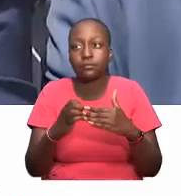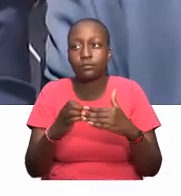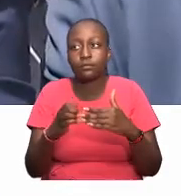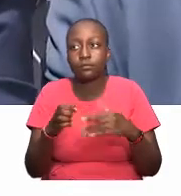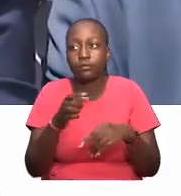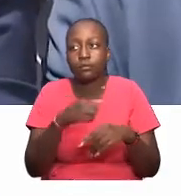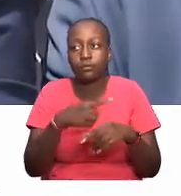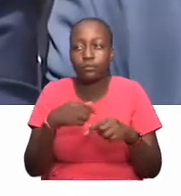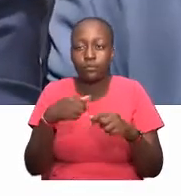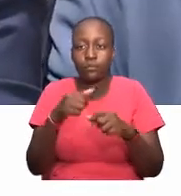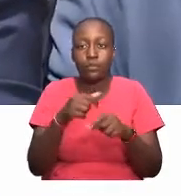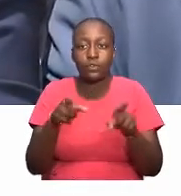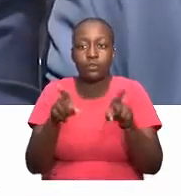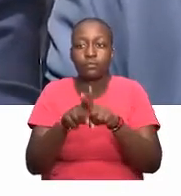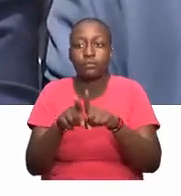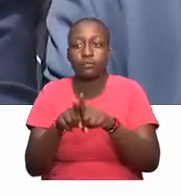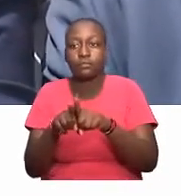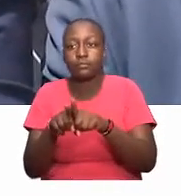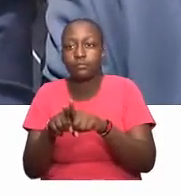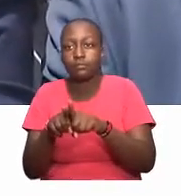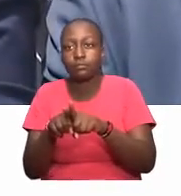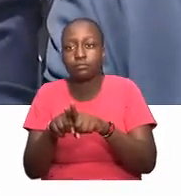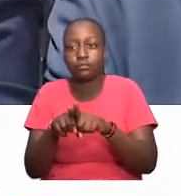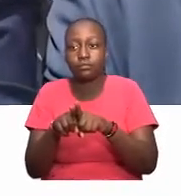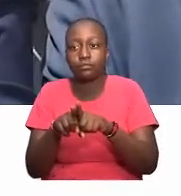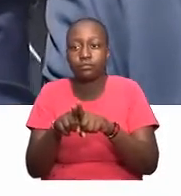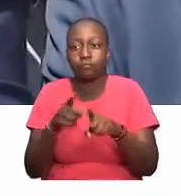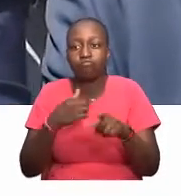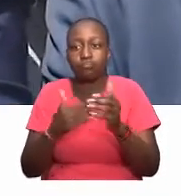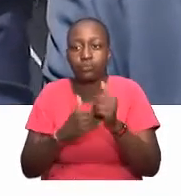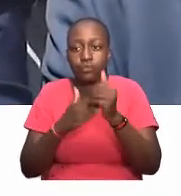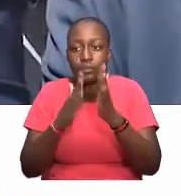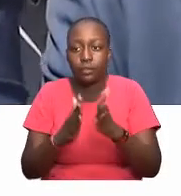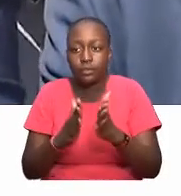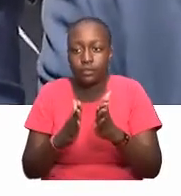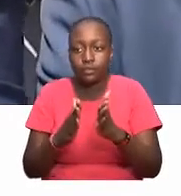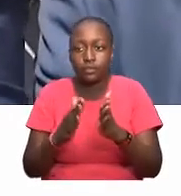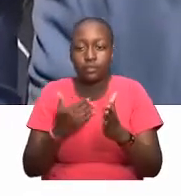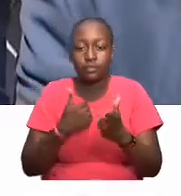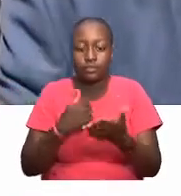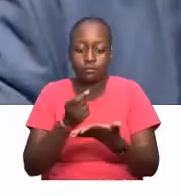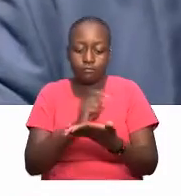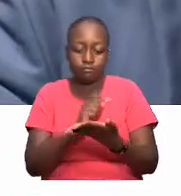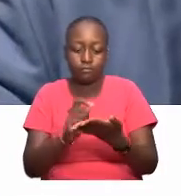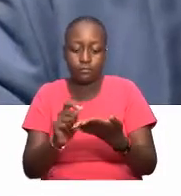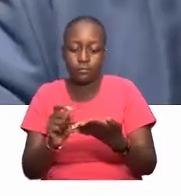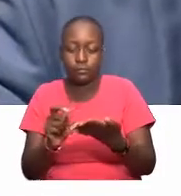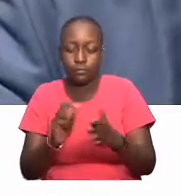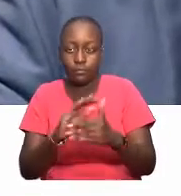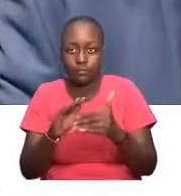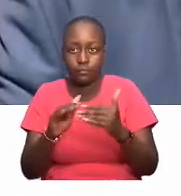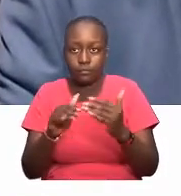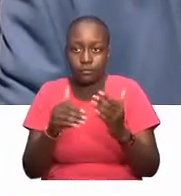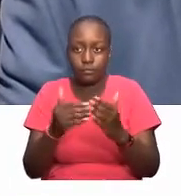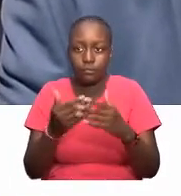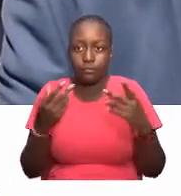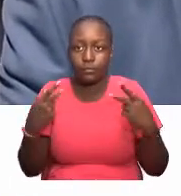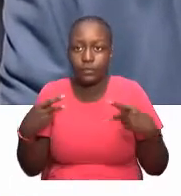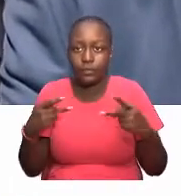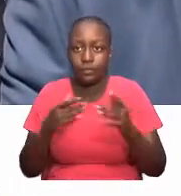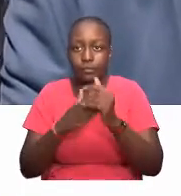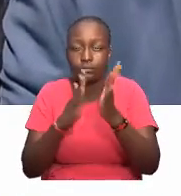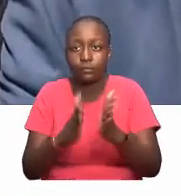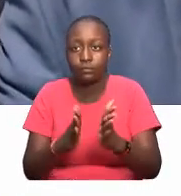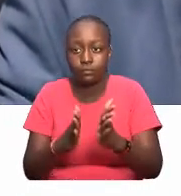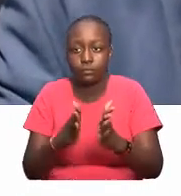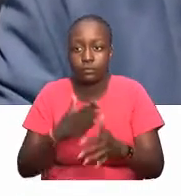intact. Our assembly systems are intact. We have a speaker, we have an acting clerk, we have the leadership. There is no vacuum in the assembly. And our role, which is